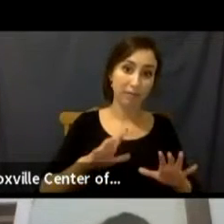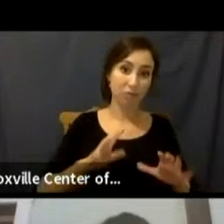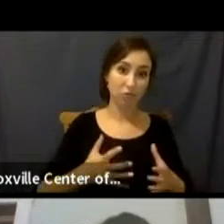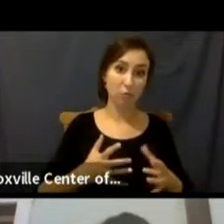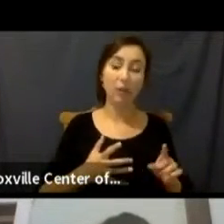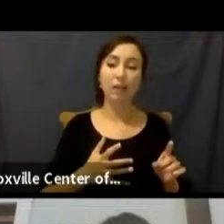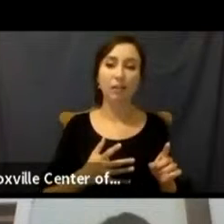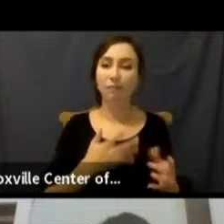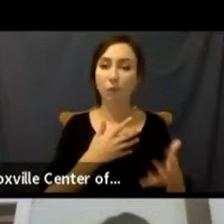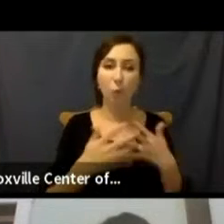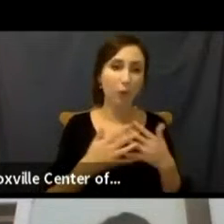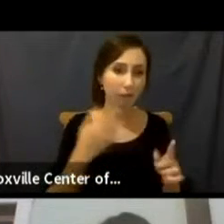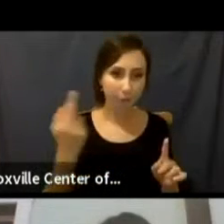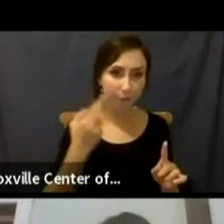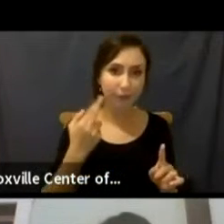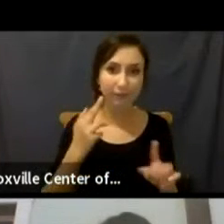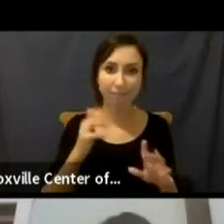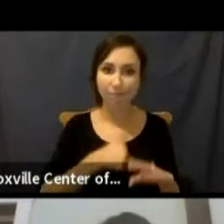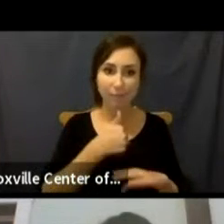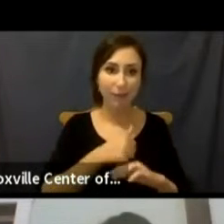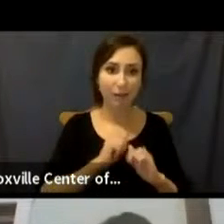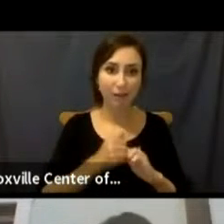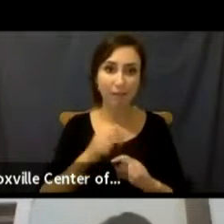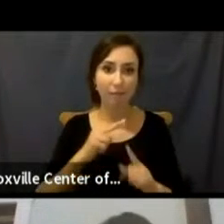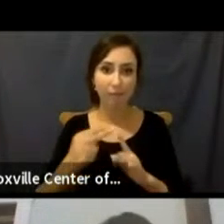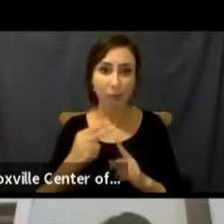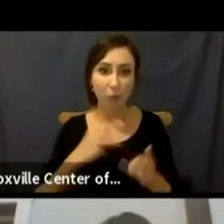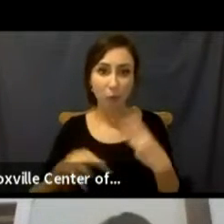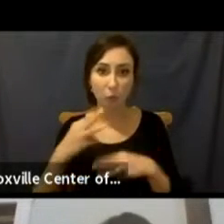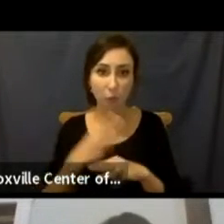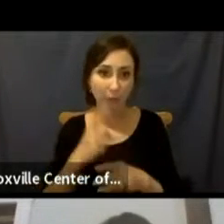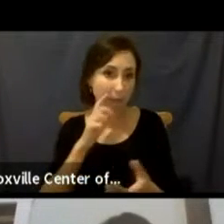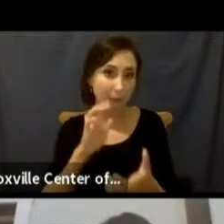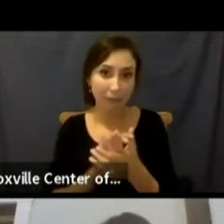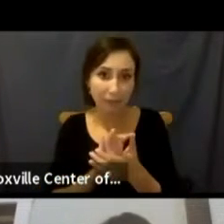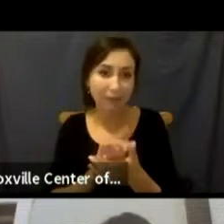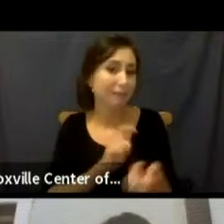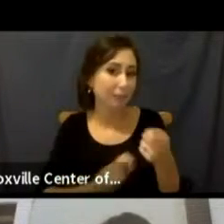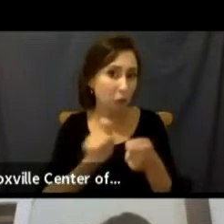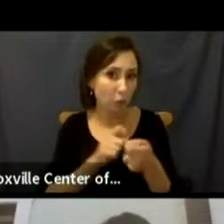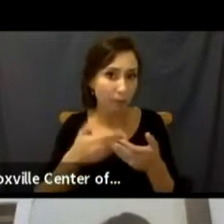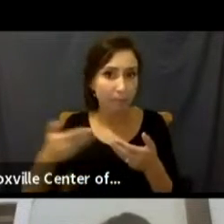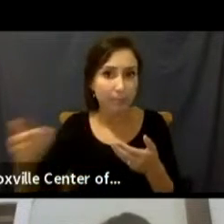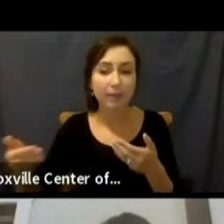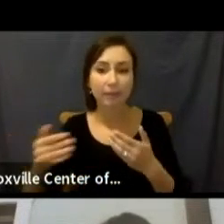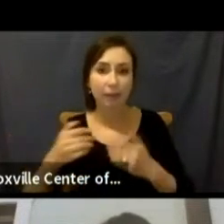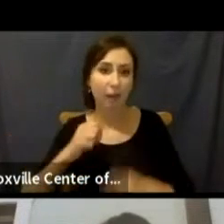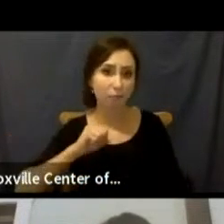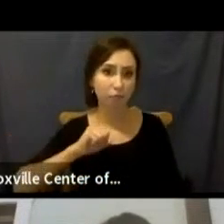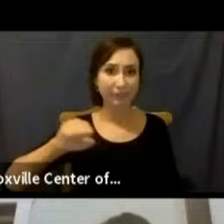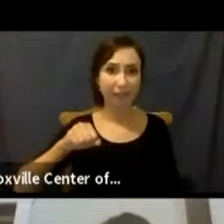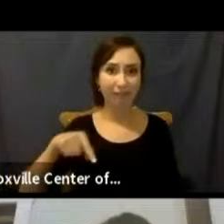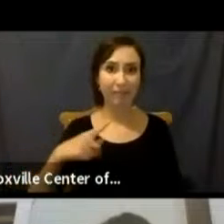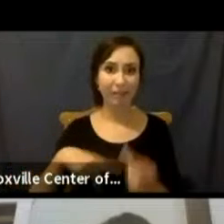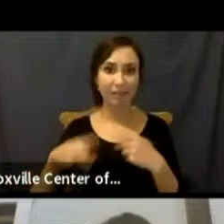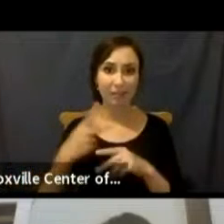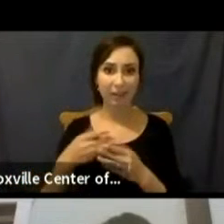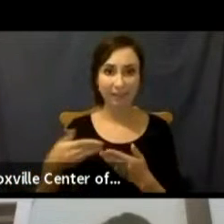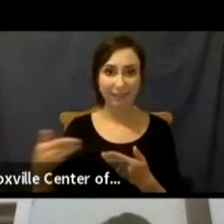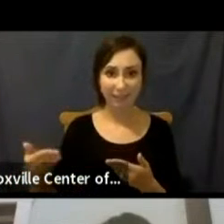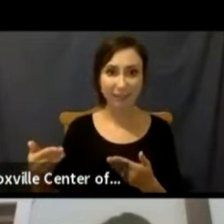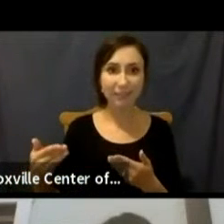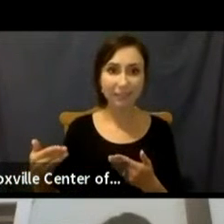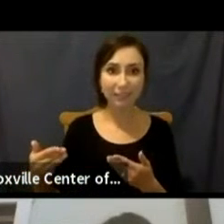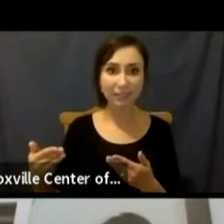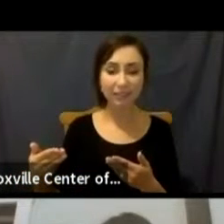for whatever reason, based on how they view the world, how they believe certain things, have resisted these types of things. Because